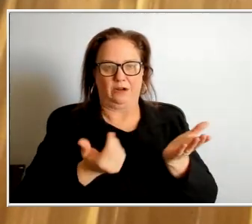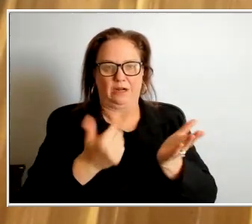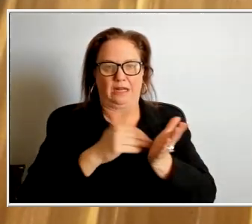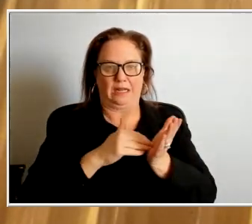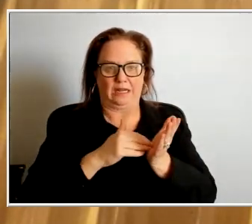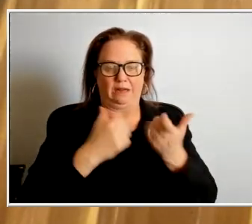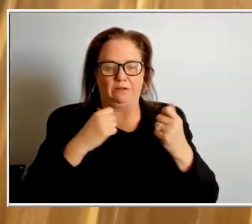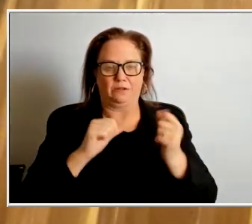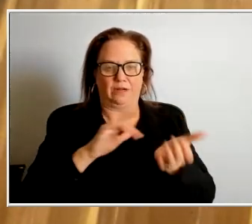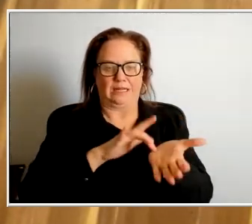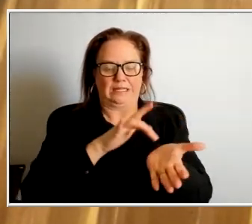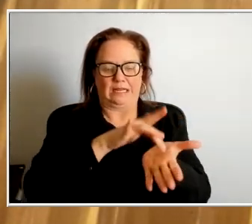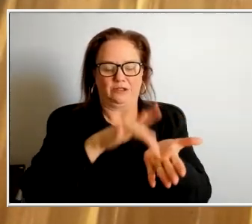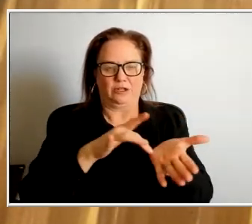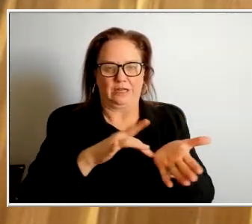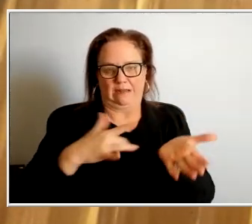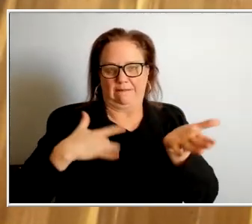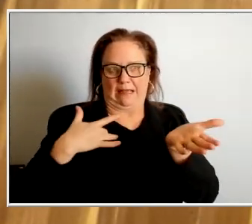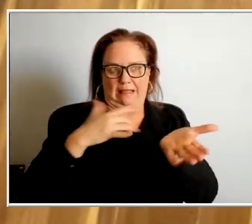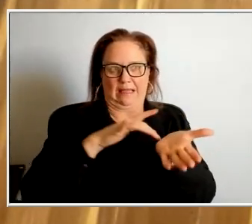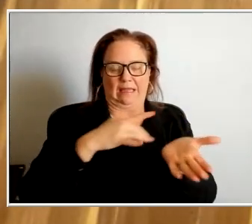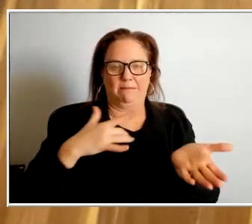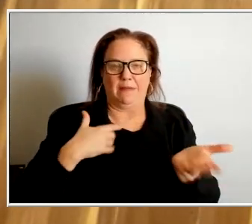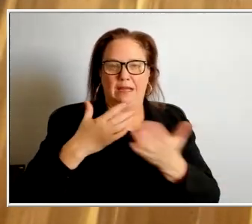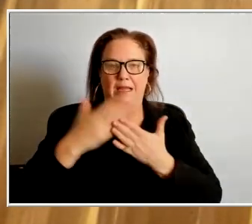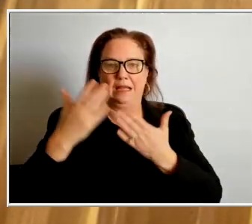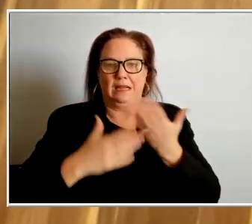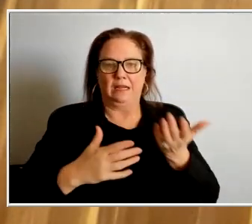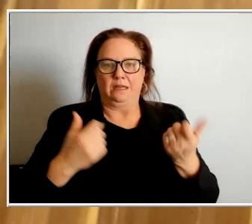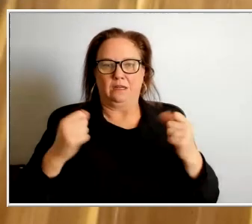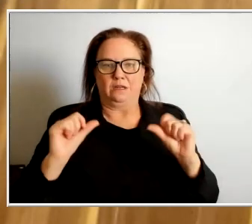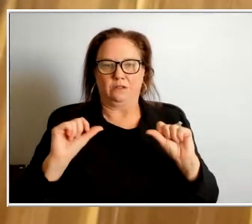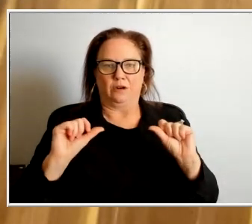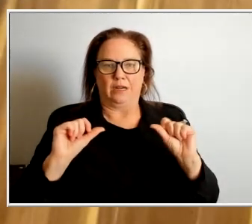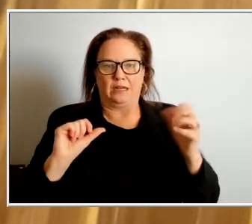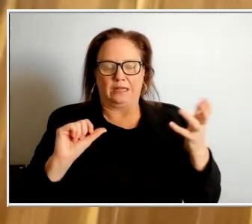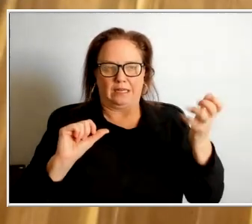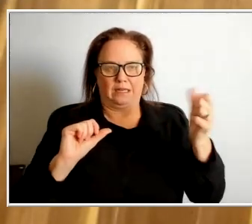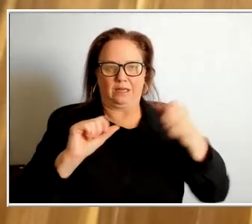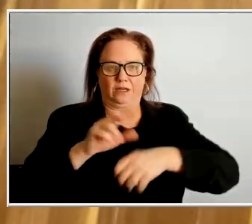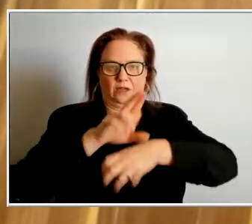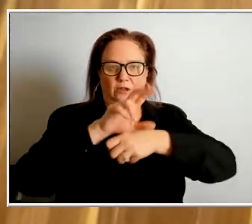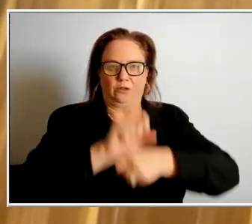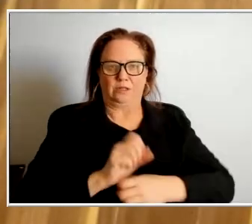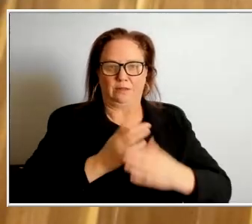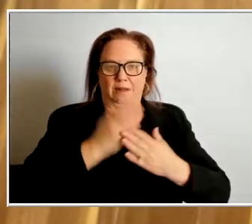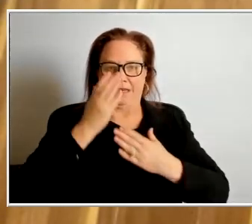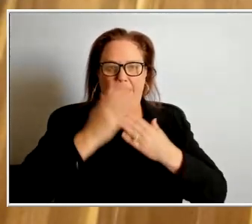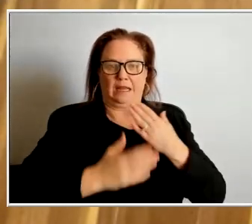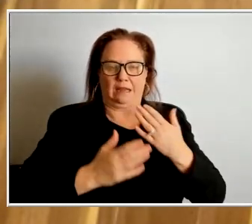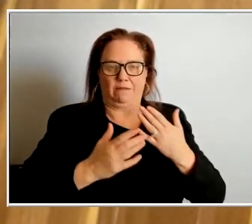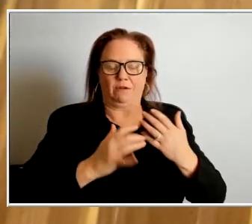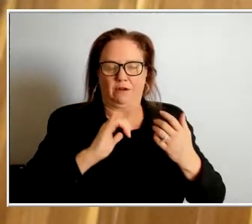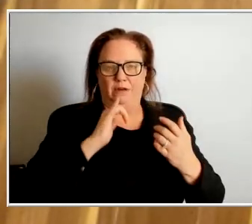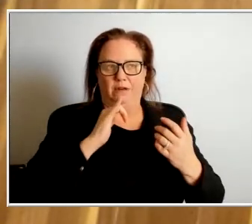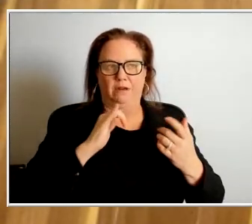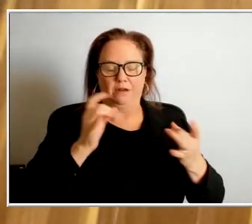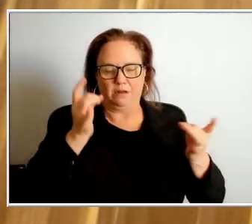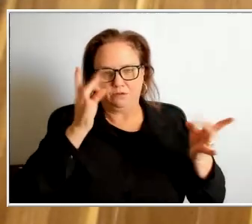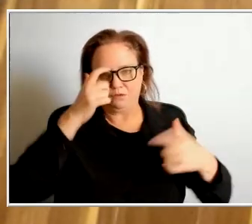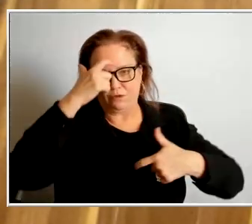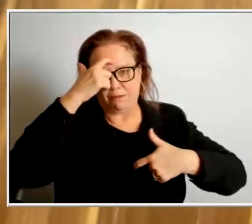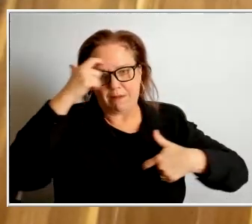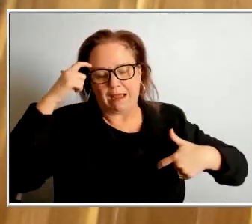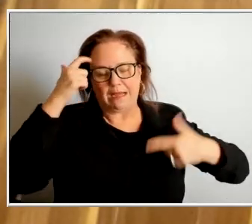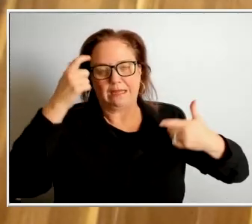kind of touching it and feeling it along the way, you know, to kind of get reacclimated to knowing it's there after a traumatic event. And so the first